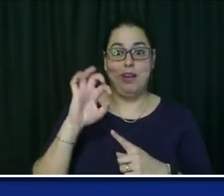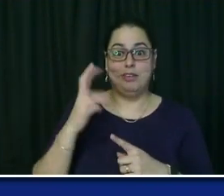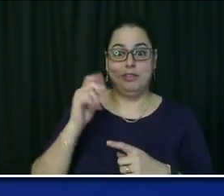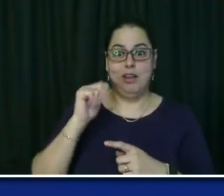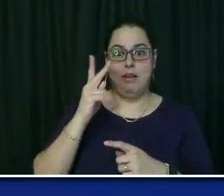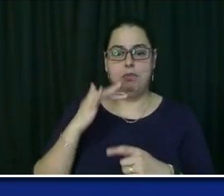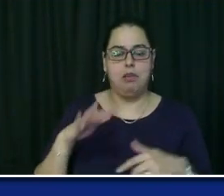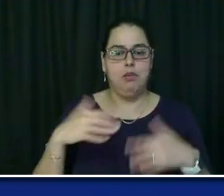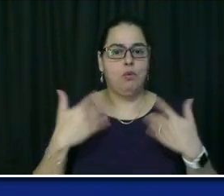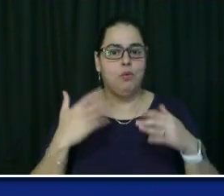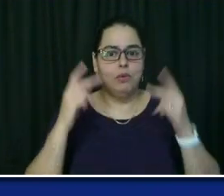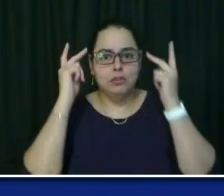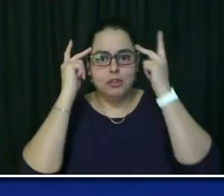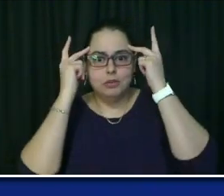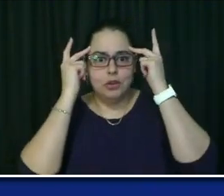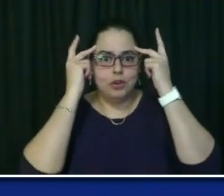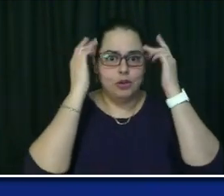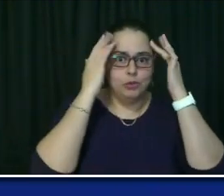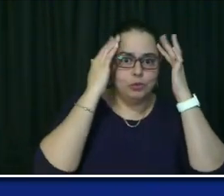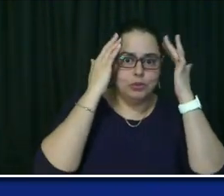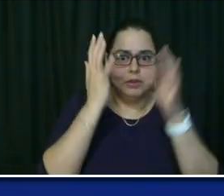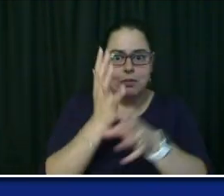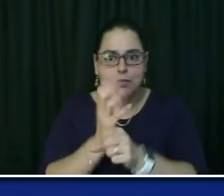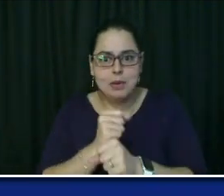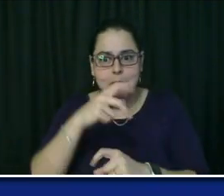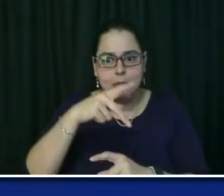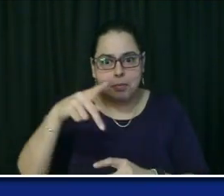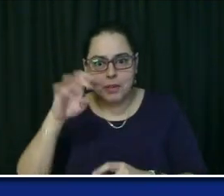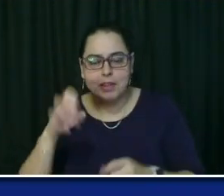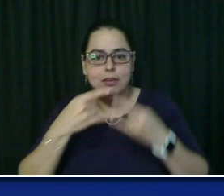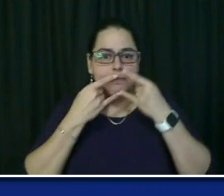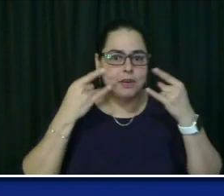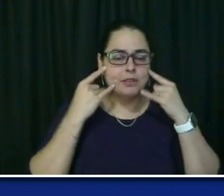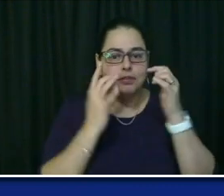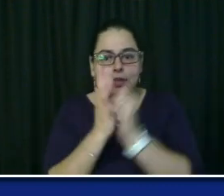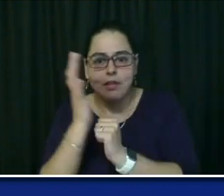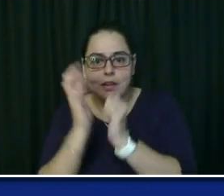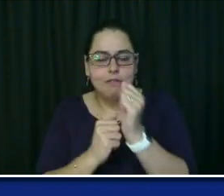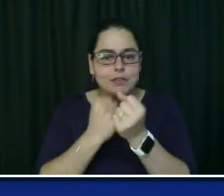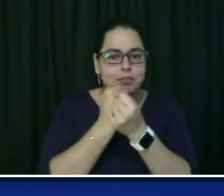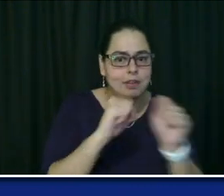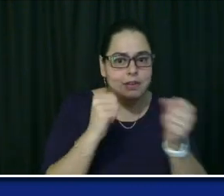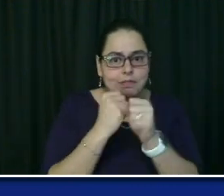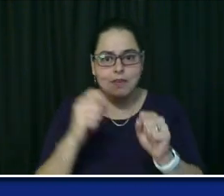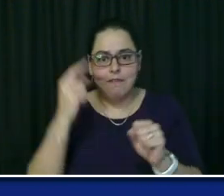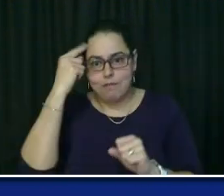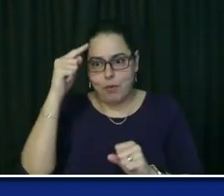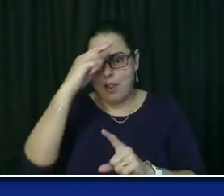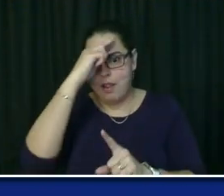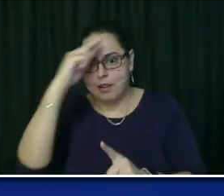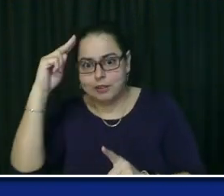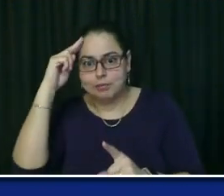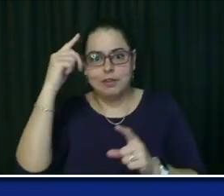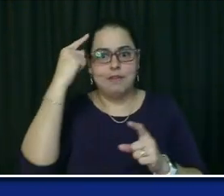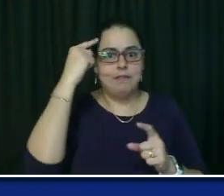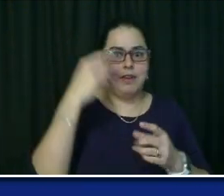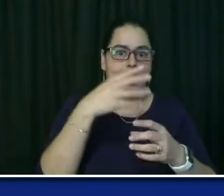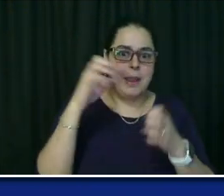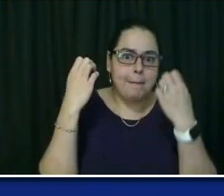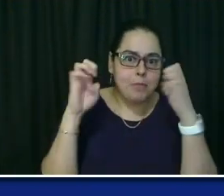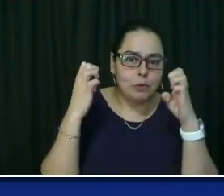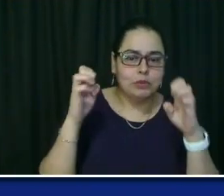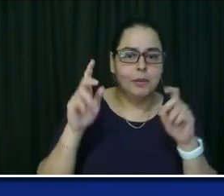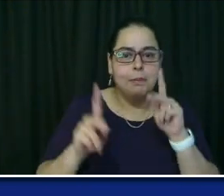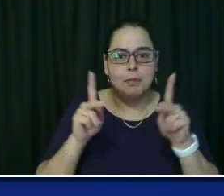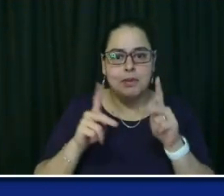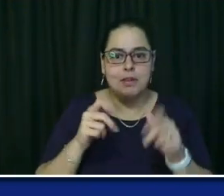they could be on the front lines for us. Not too long into the pandemic, County Executive Latimer was able to secure PPE for the communities,